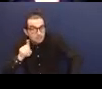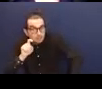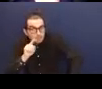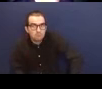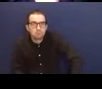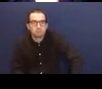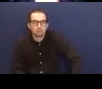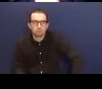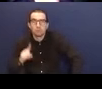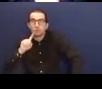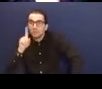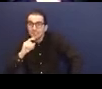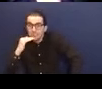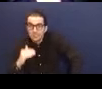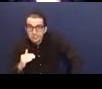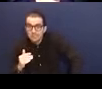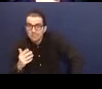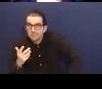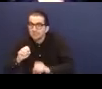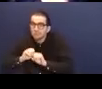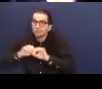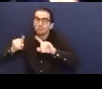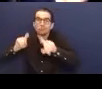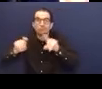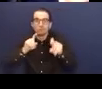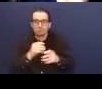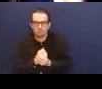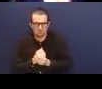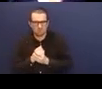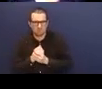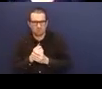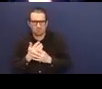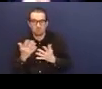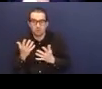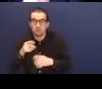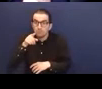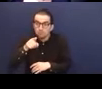dumb, crippled, mentally retarded, multiple disabilities.